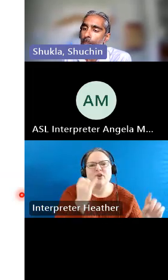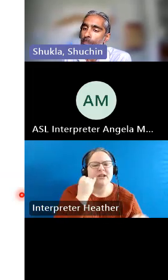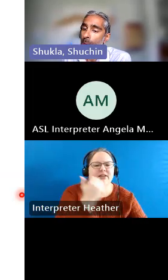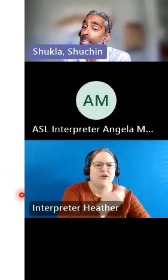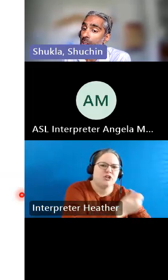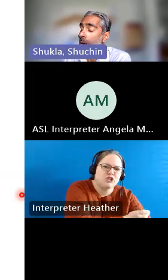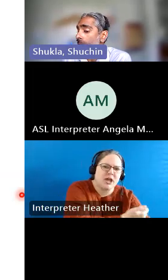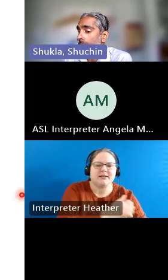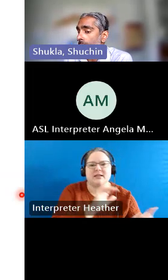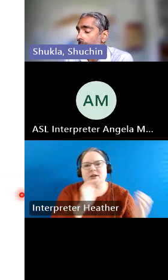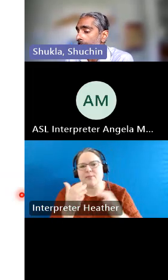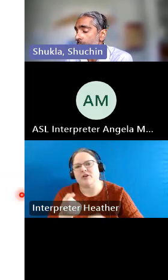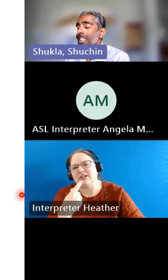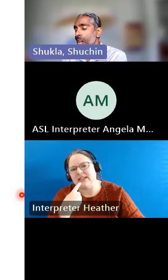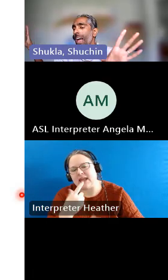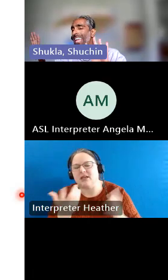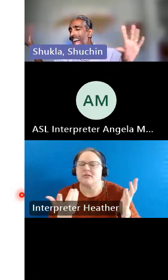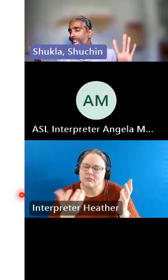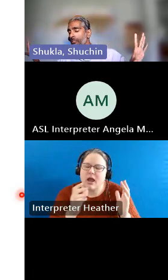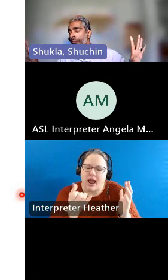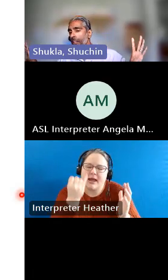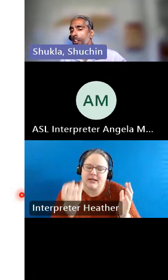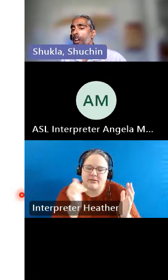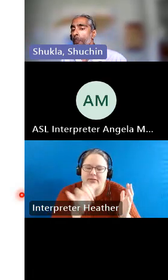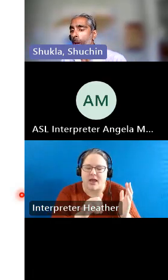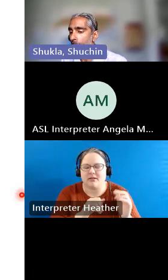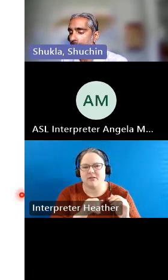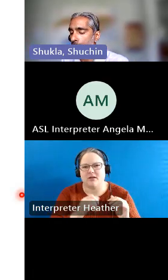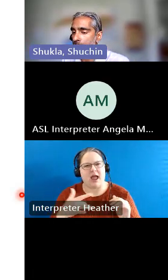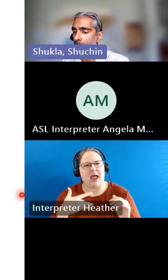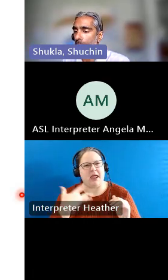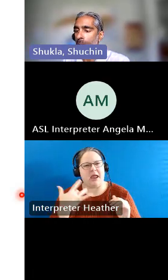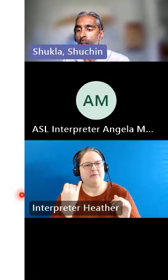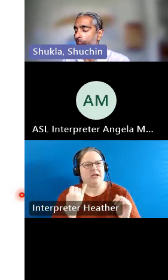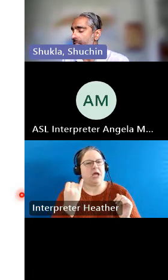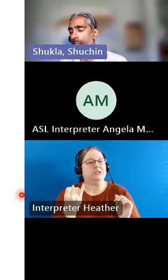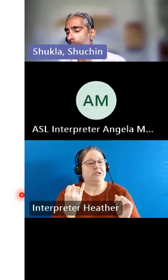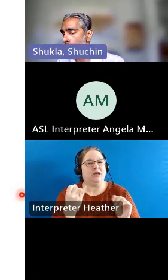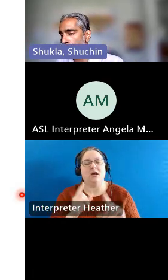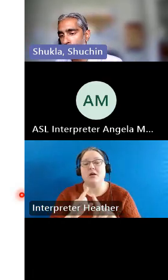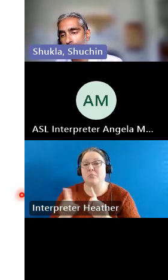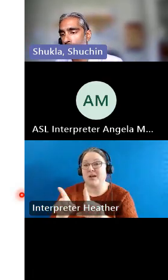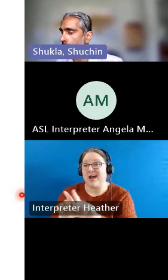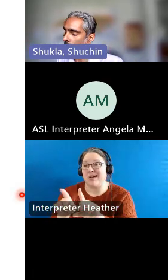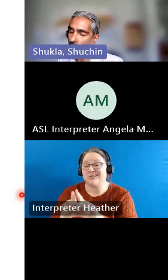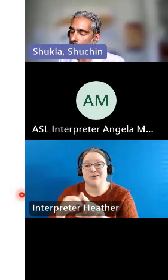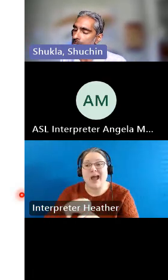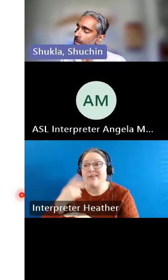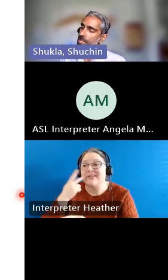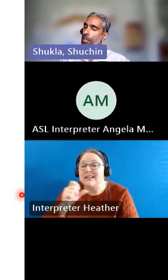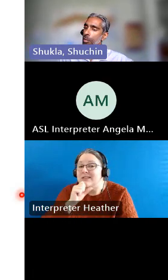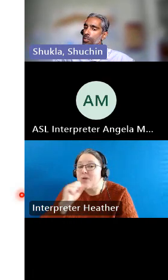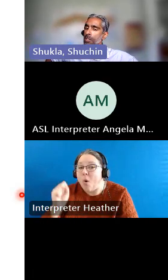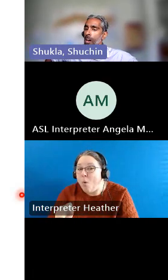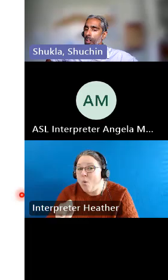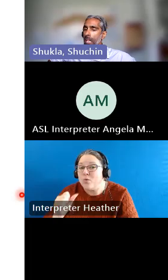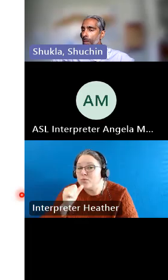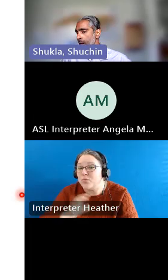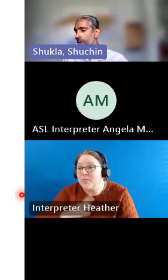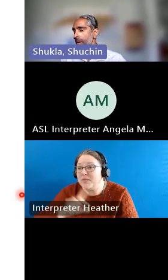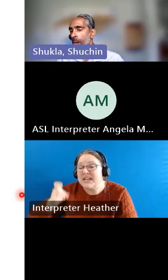But in general, I kind of have a feel, but also in general, I've seen little old ladies who need really high doses. I've